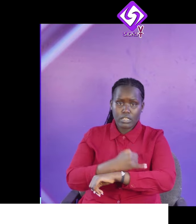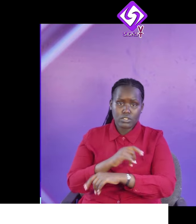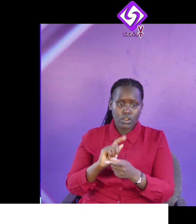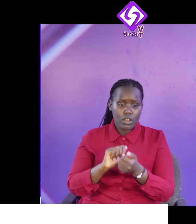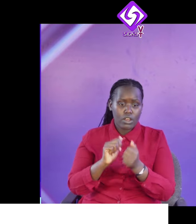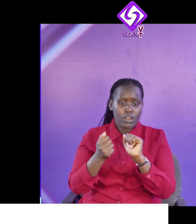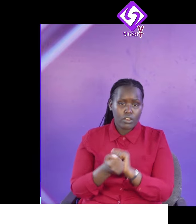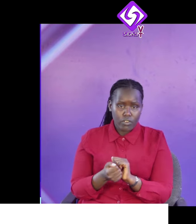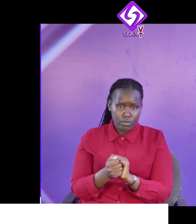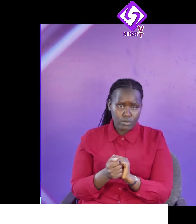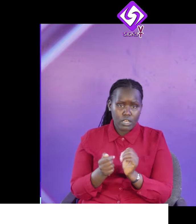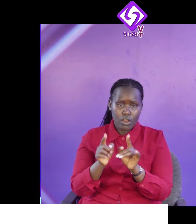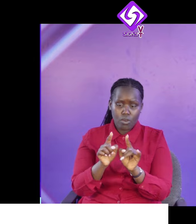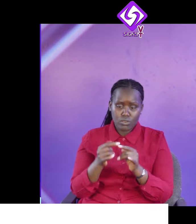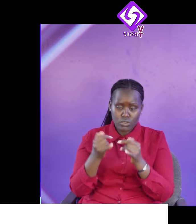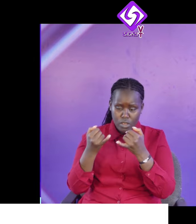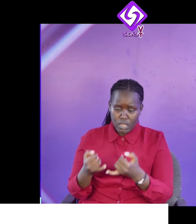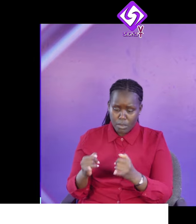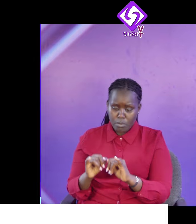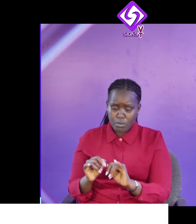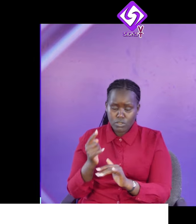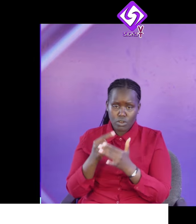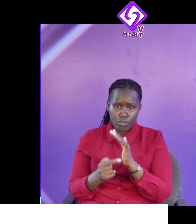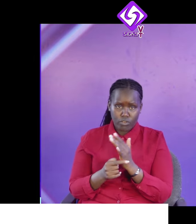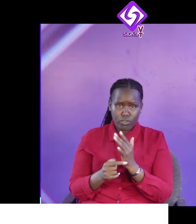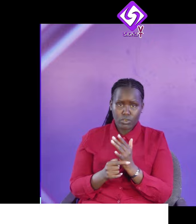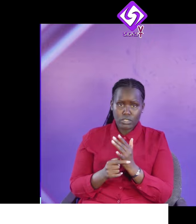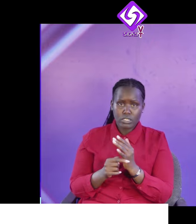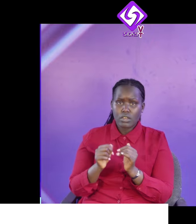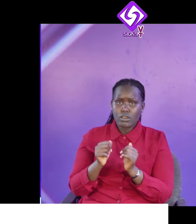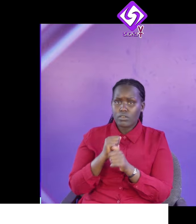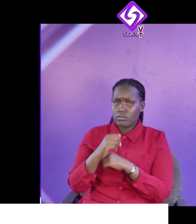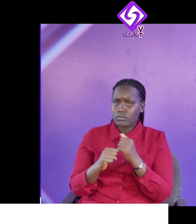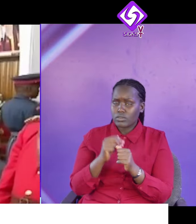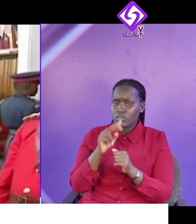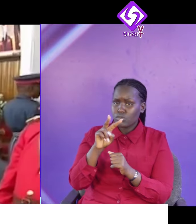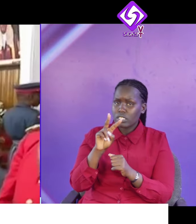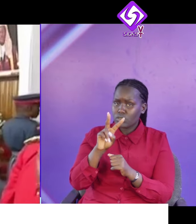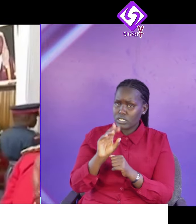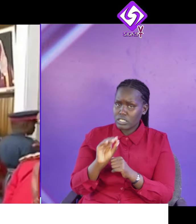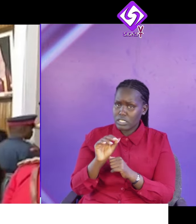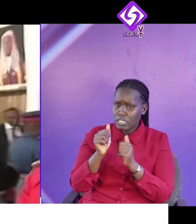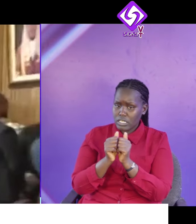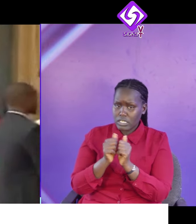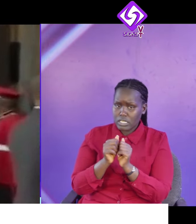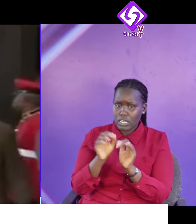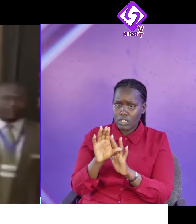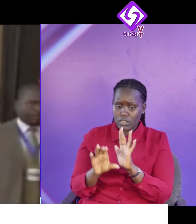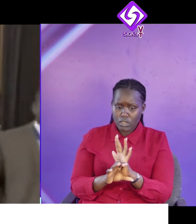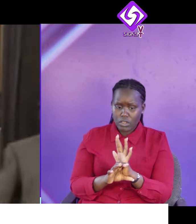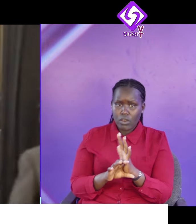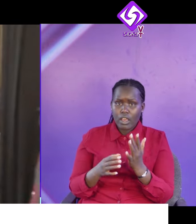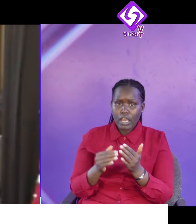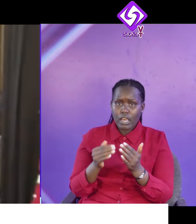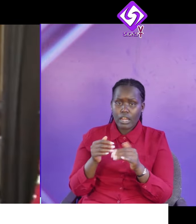and overseeing the implementation of the revolutionary 2010 Constitution, ushering in an era of